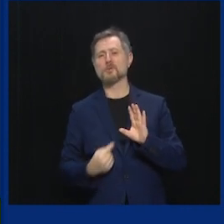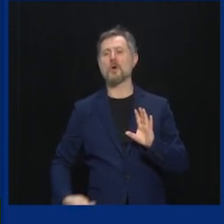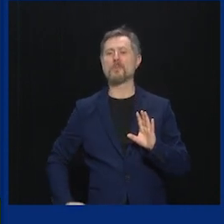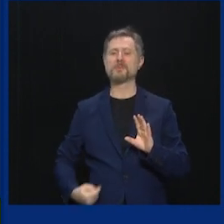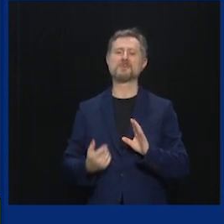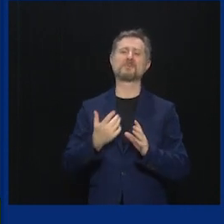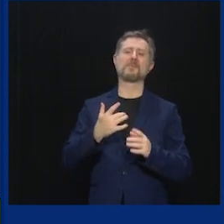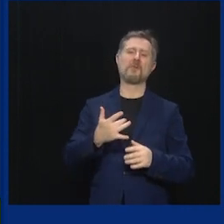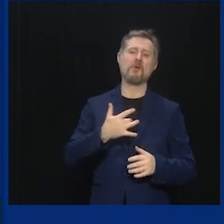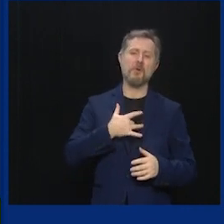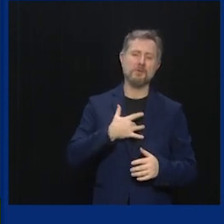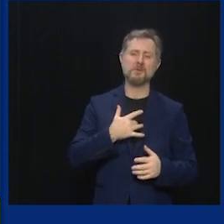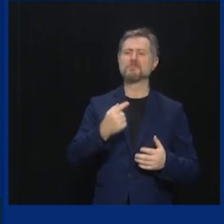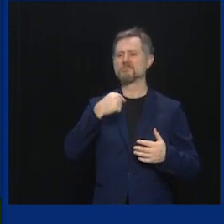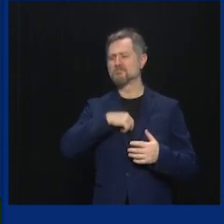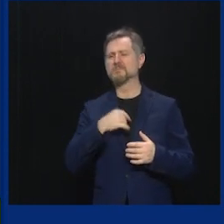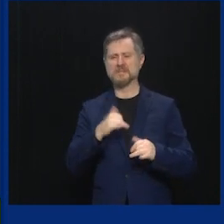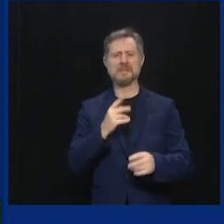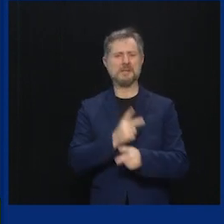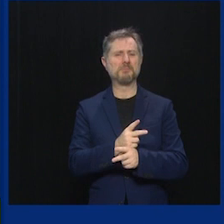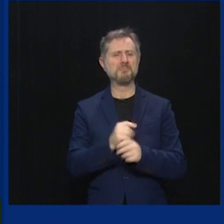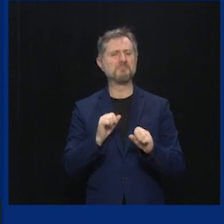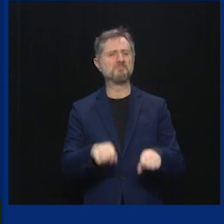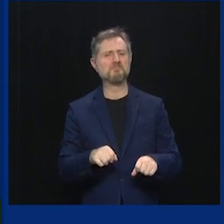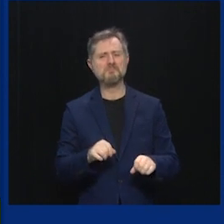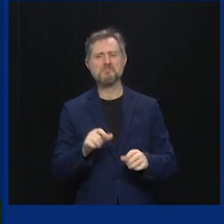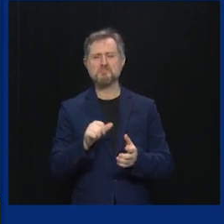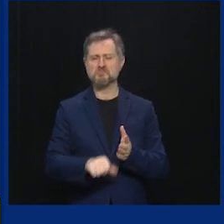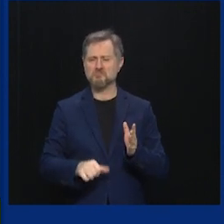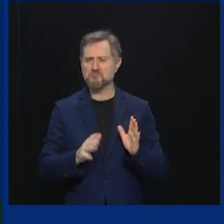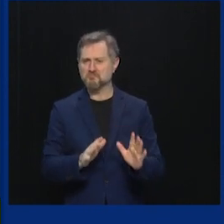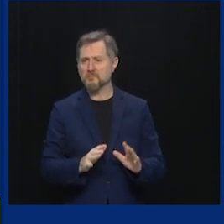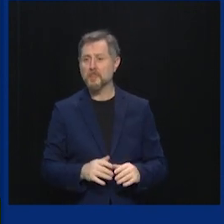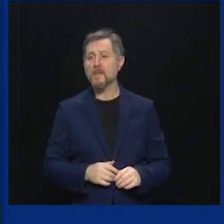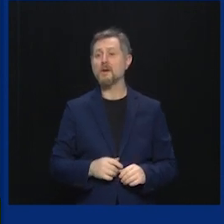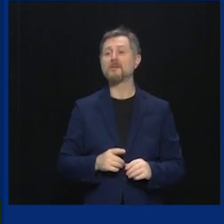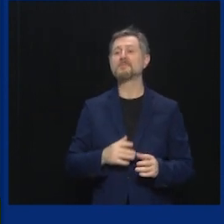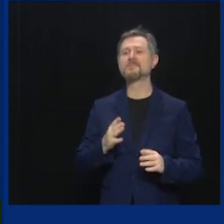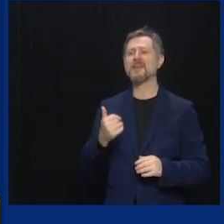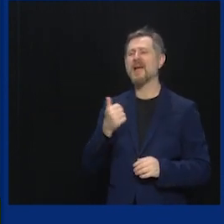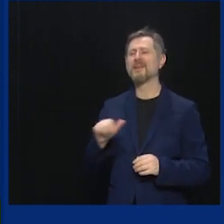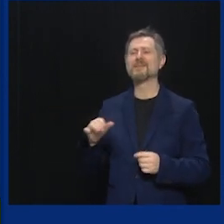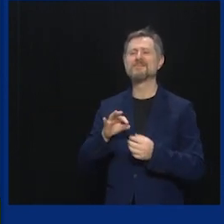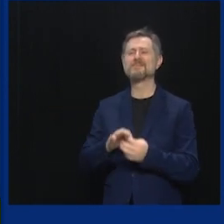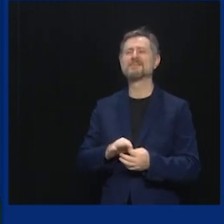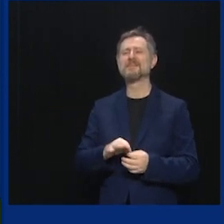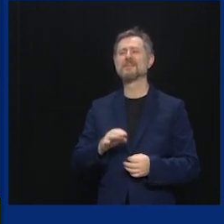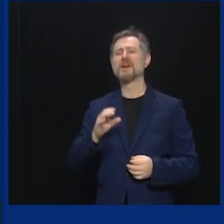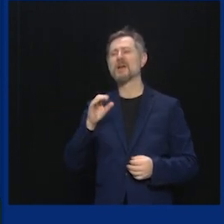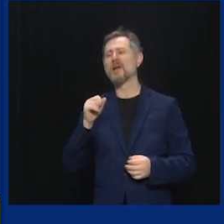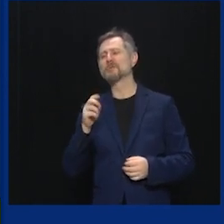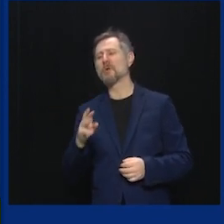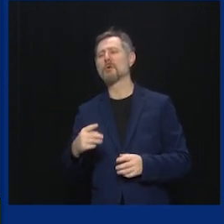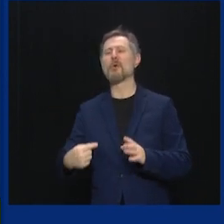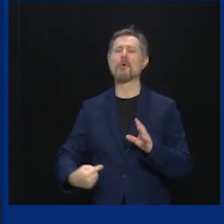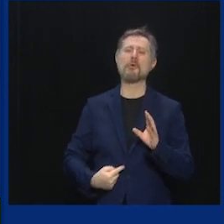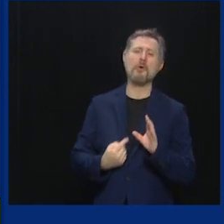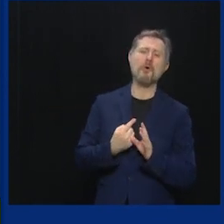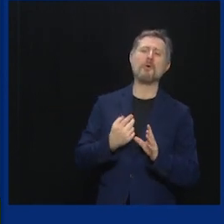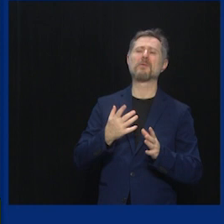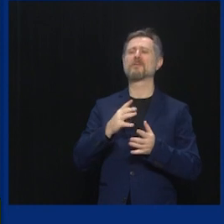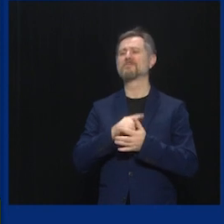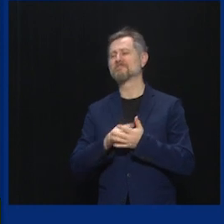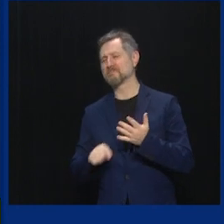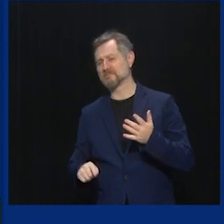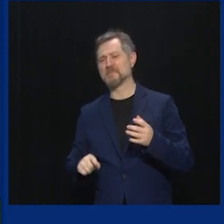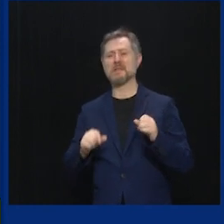care they need. Again, many of those procedures to detect for cancer, mammograms, for example, colonoscopies, they also can be performed